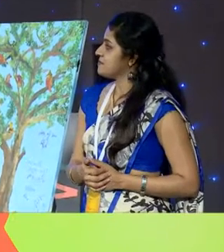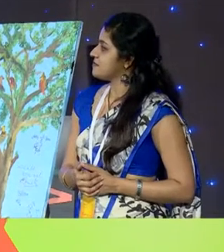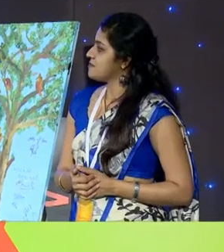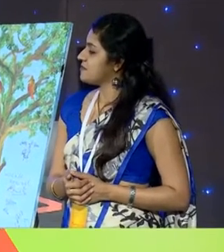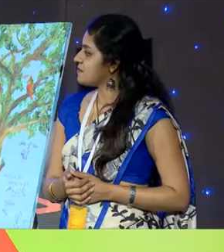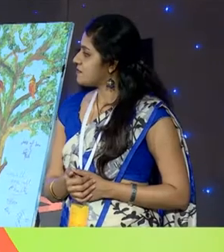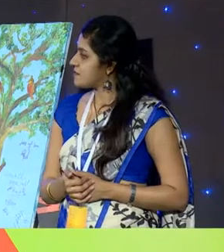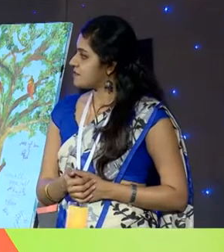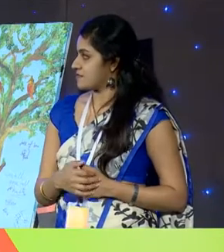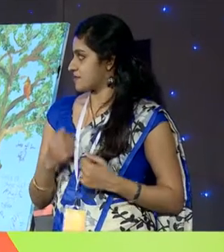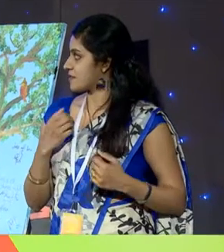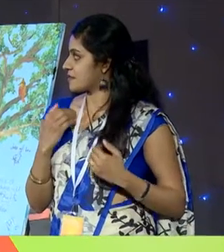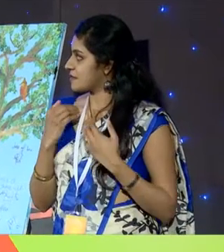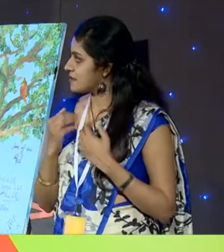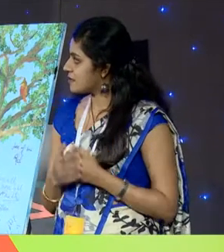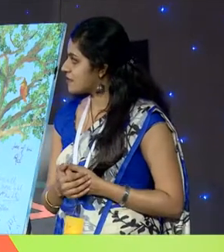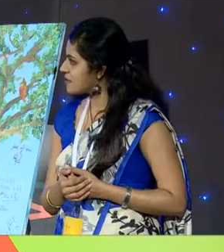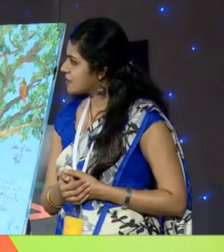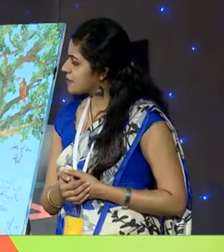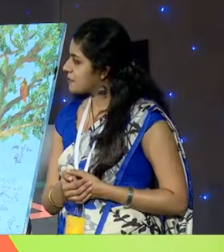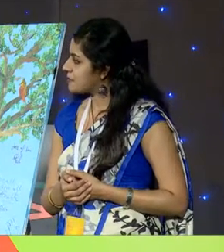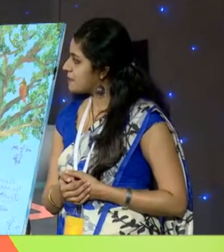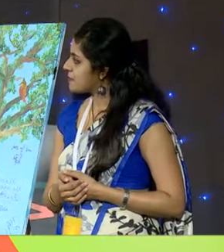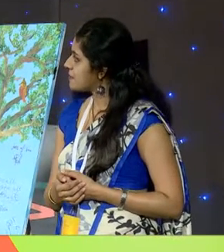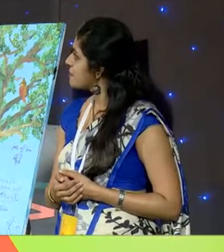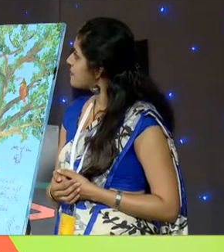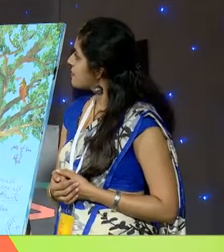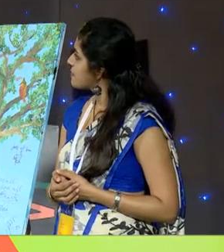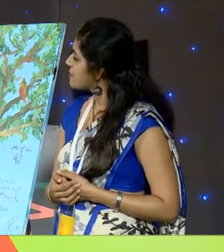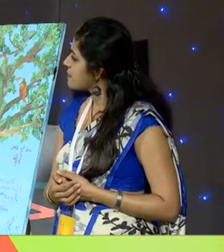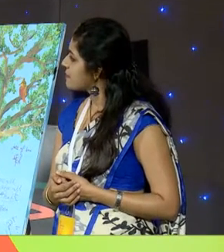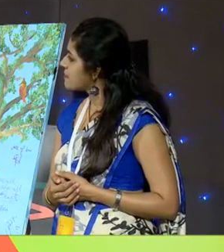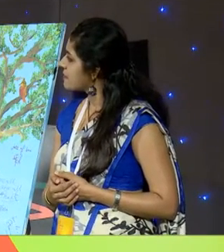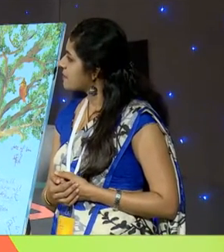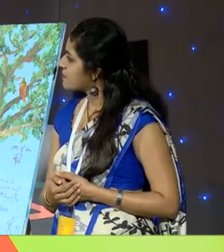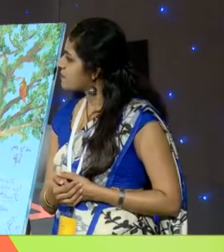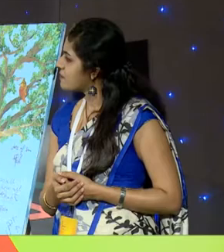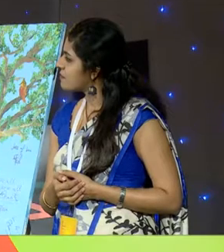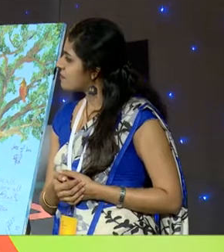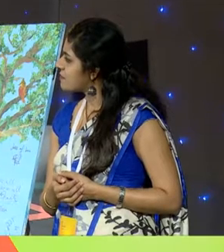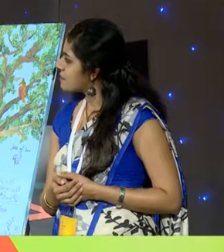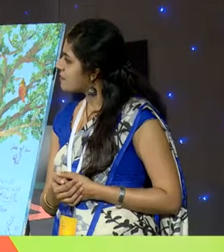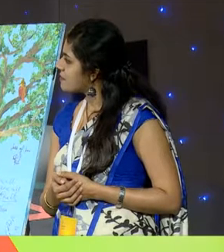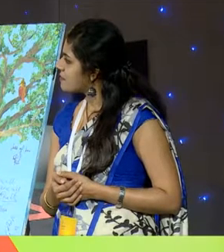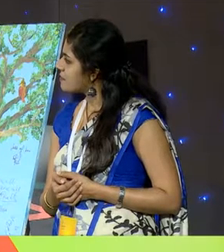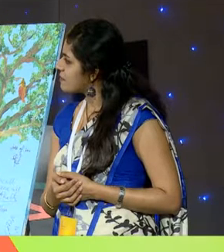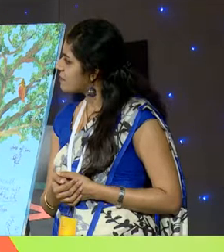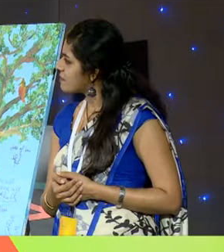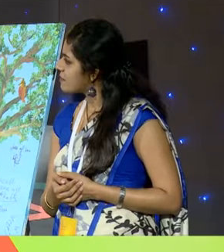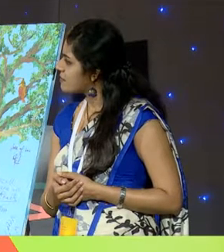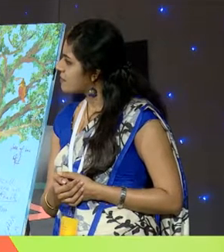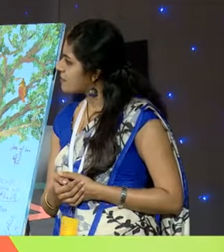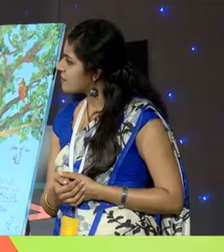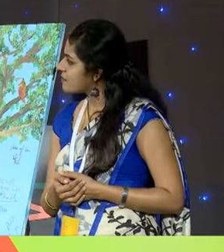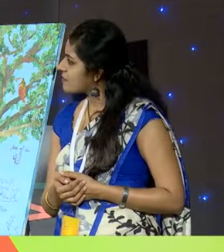I start my speech with this quote by William Jennings Bryan. It says, "Destiny is not a matter of